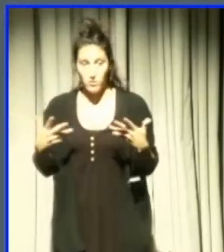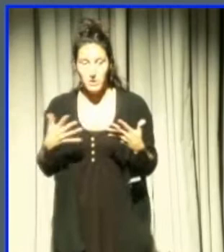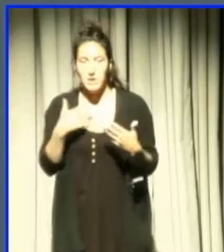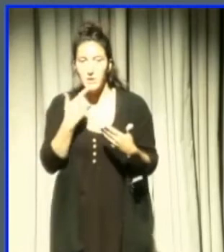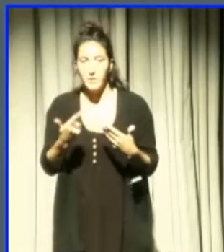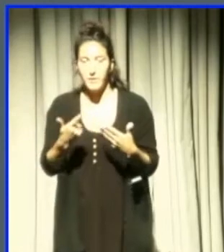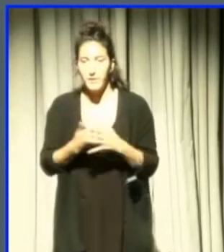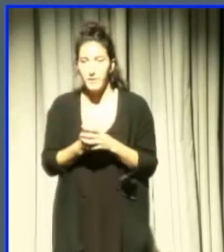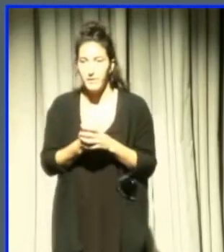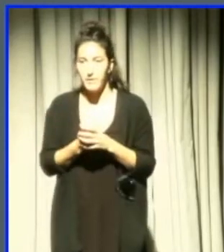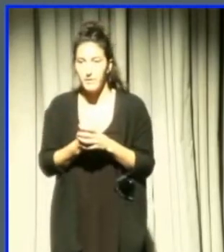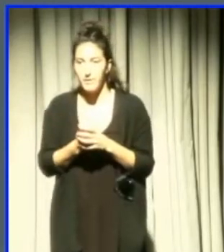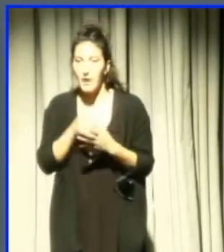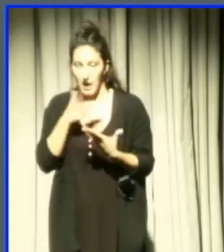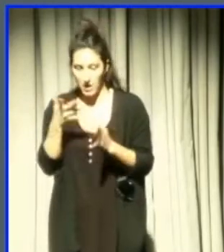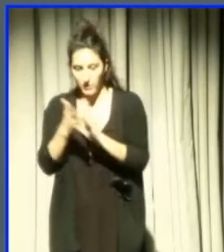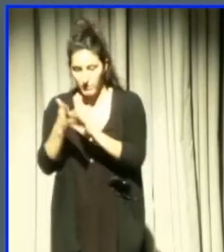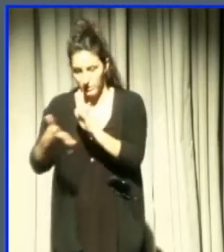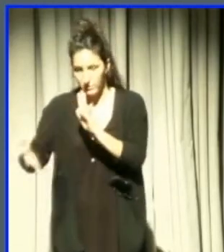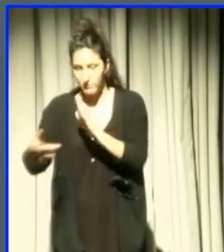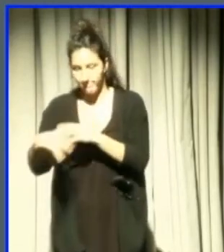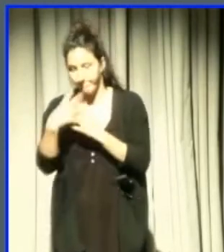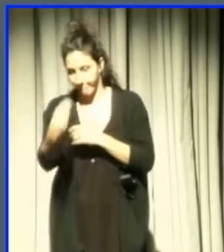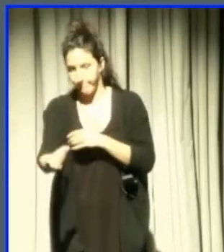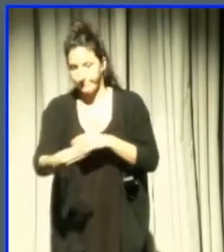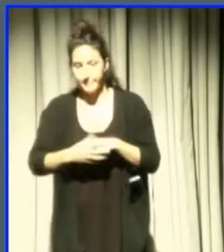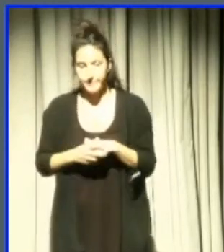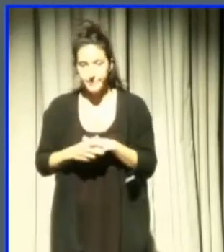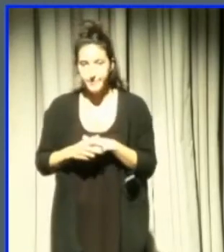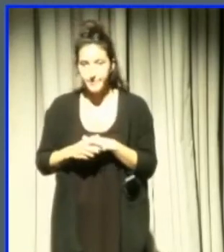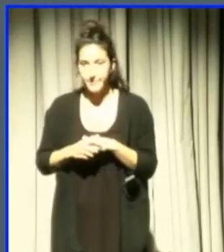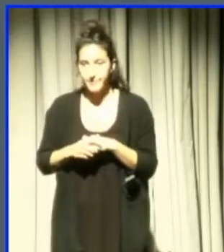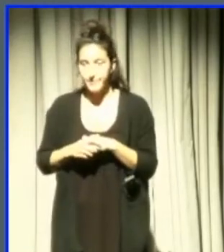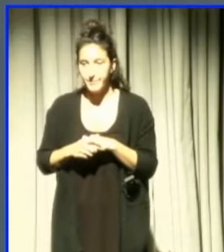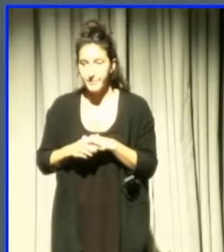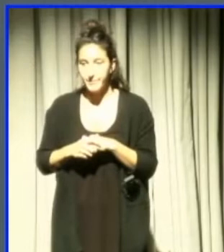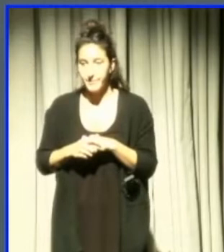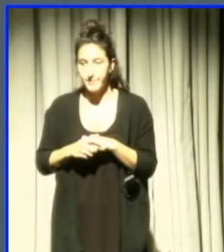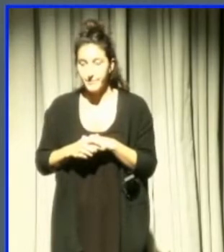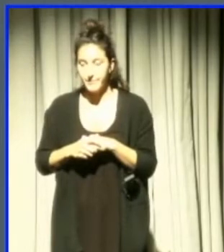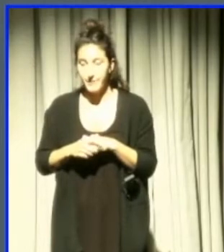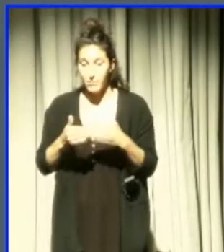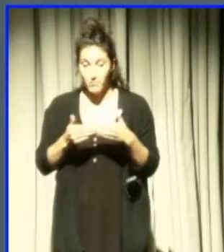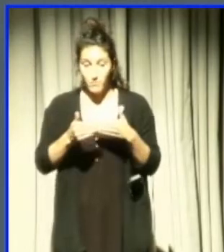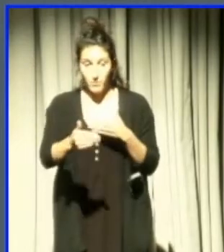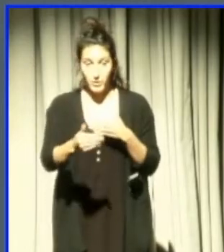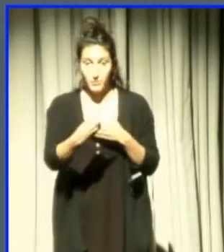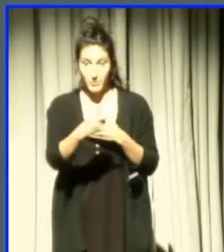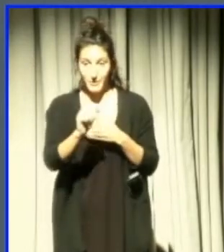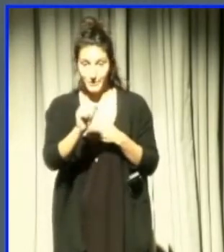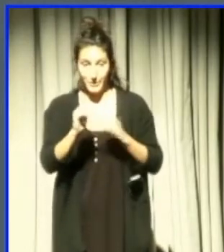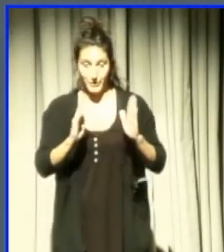progress. So what is my agenda for the next 20 minutes or so? It might be less, might be a bit